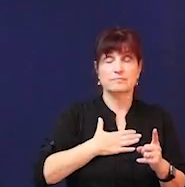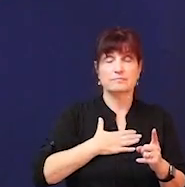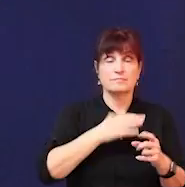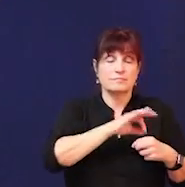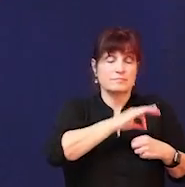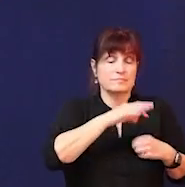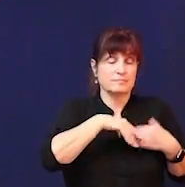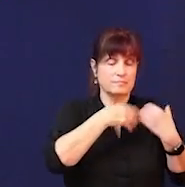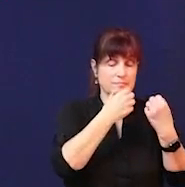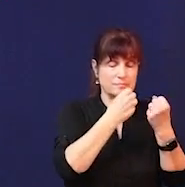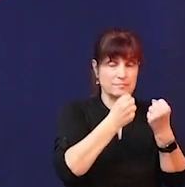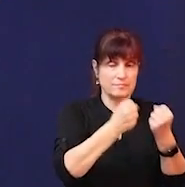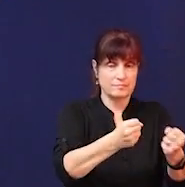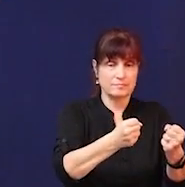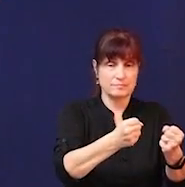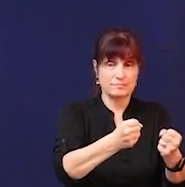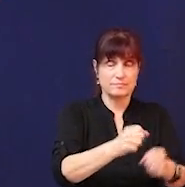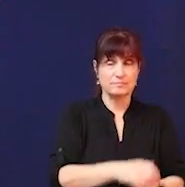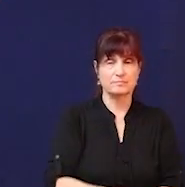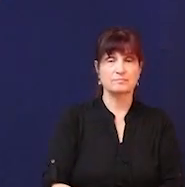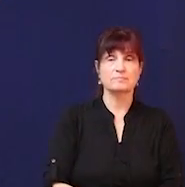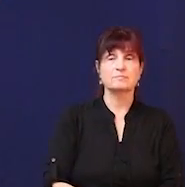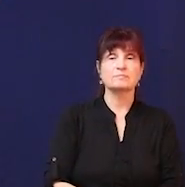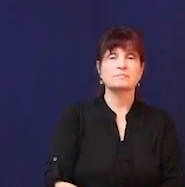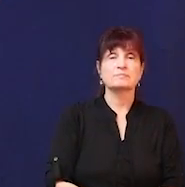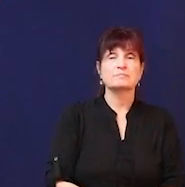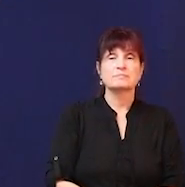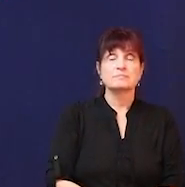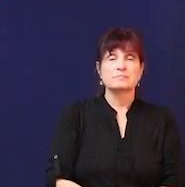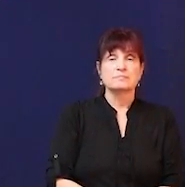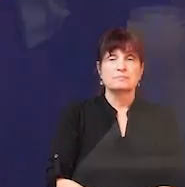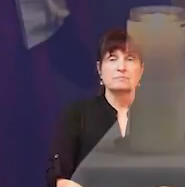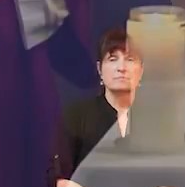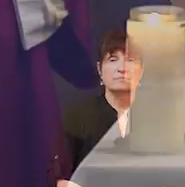the word, and my soul shall be healed.